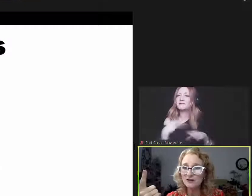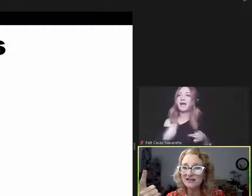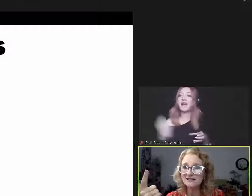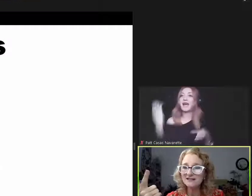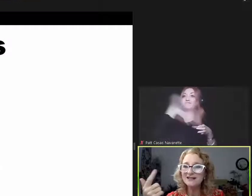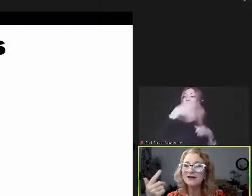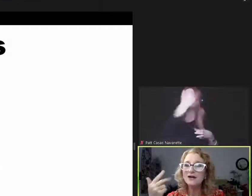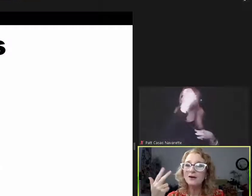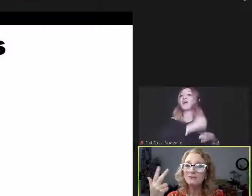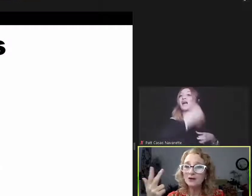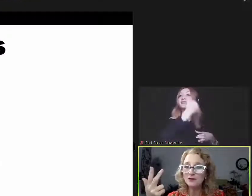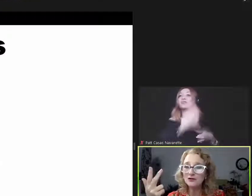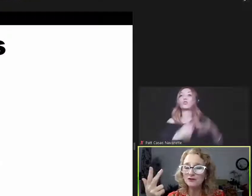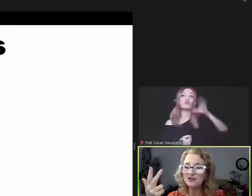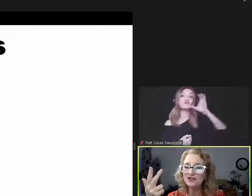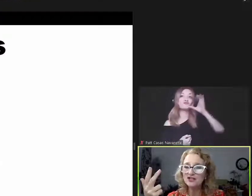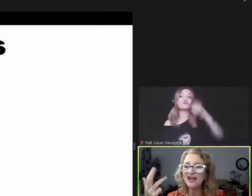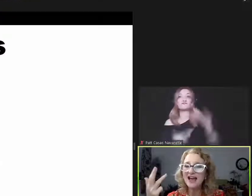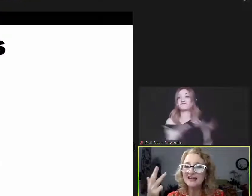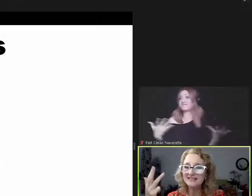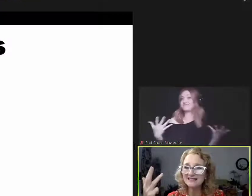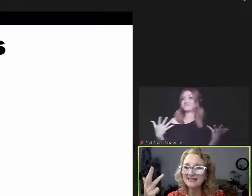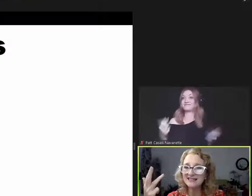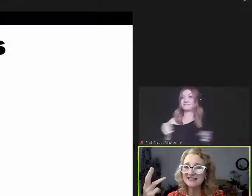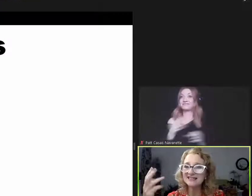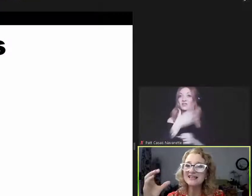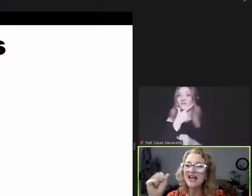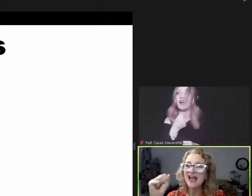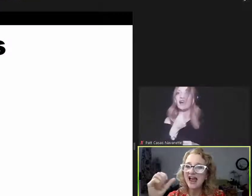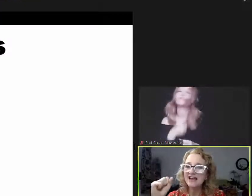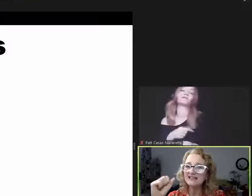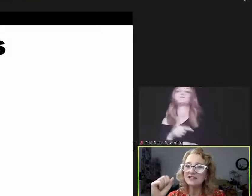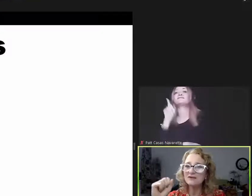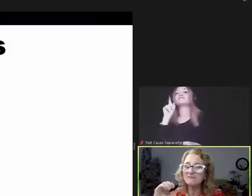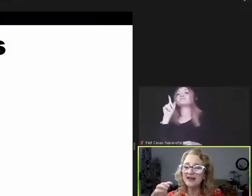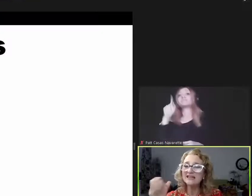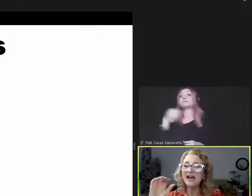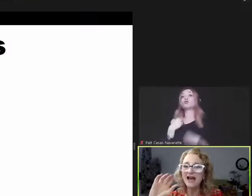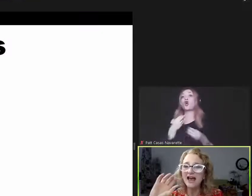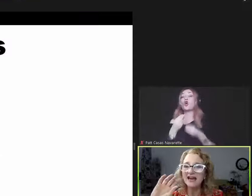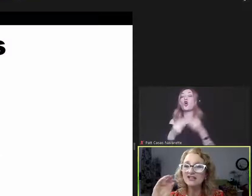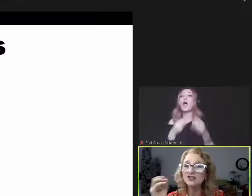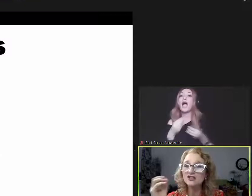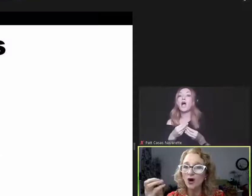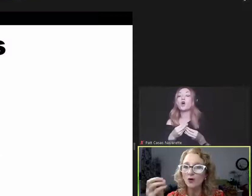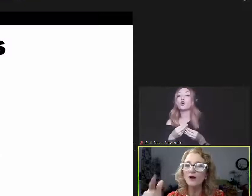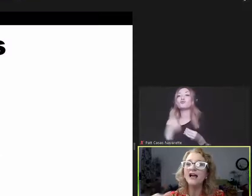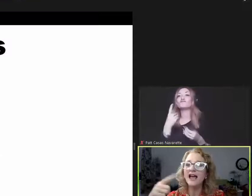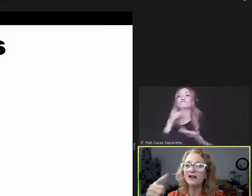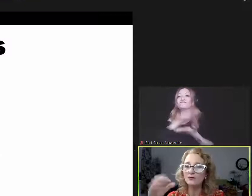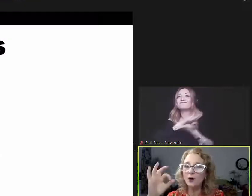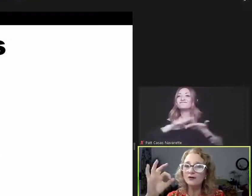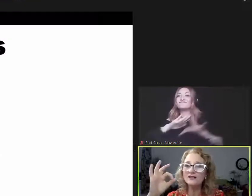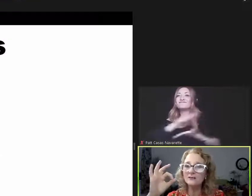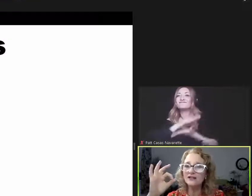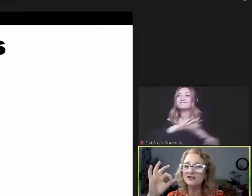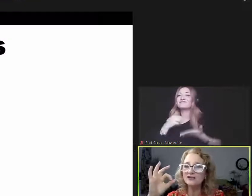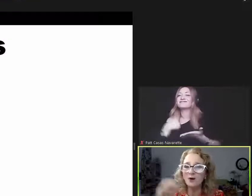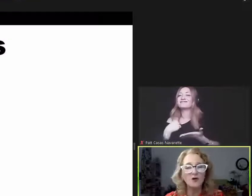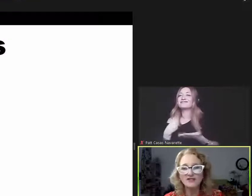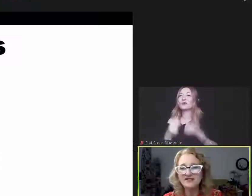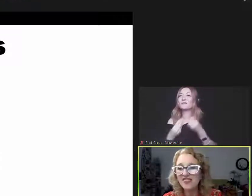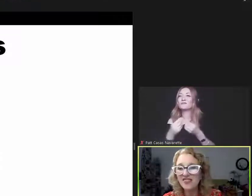Giving Greens, Pure Nourish, and seeds, and making a dough and rolling them